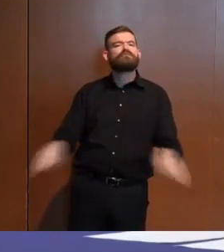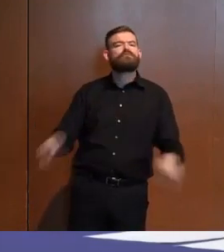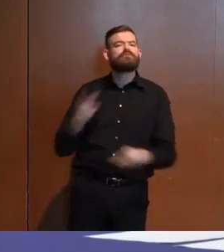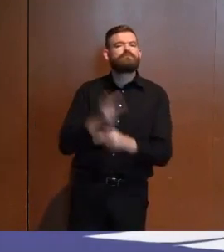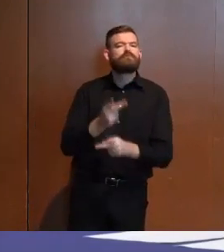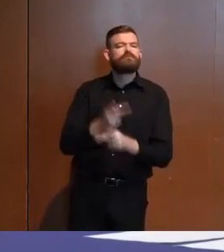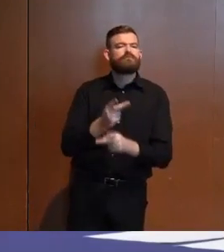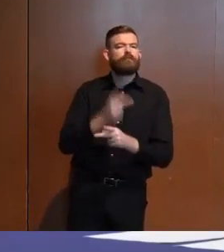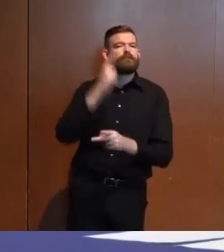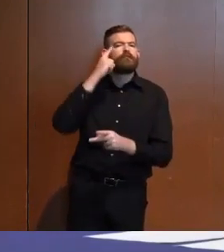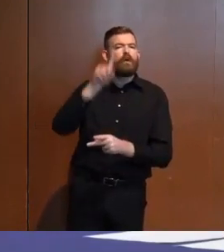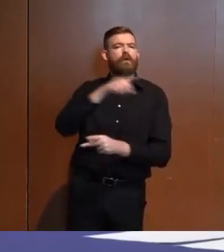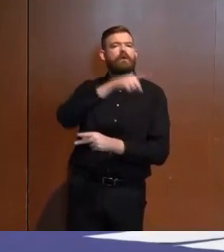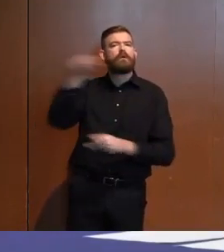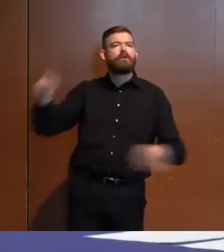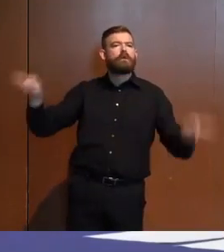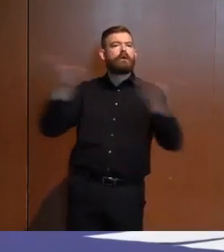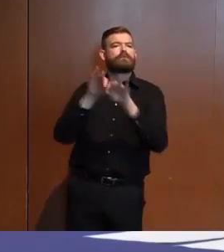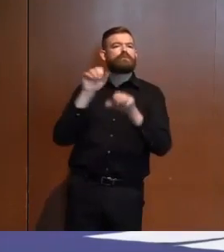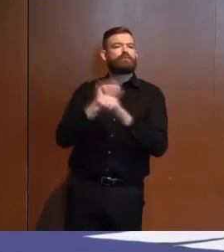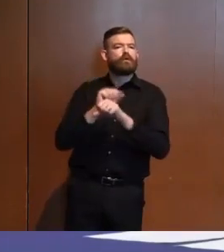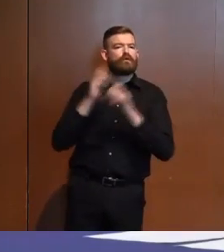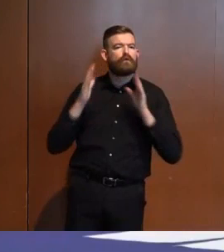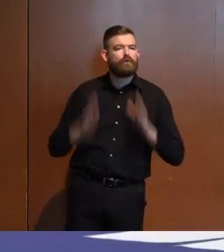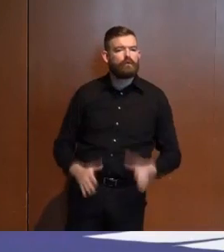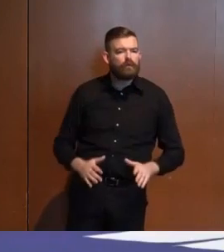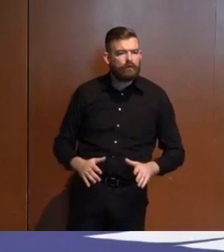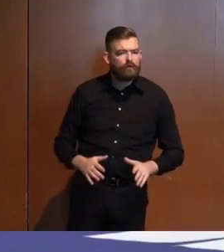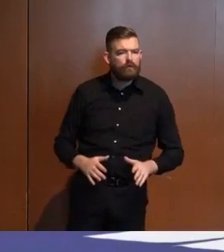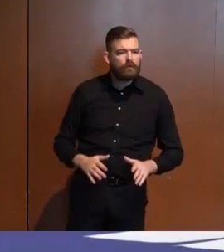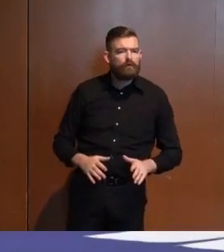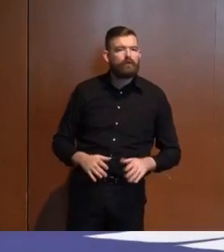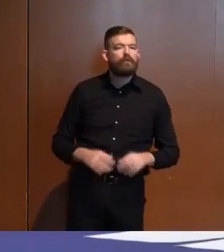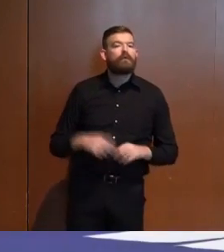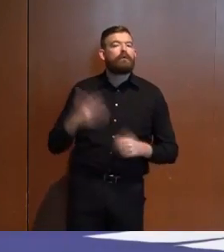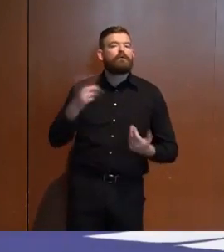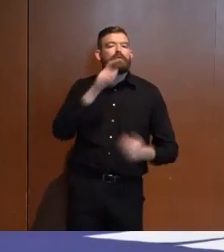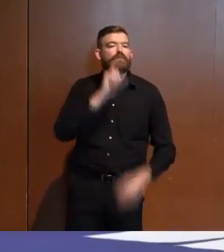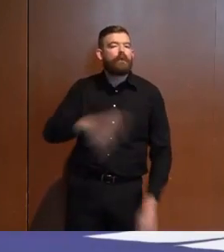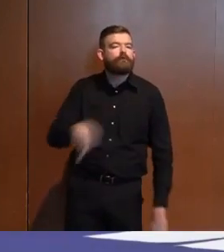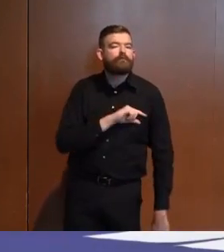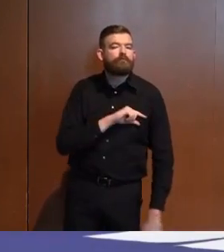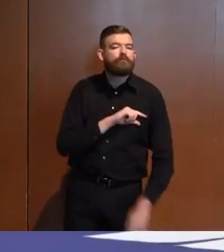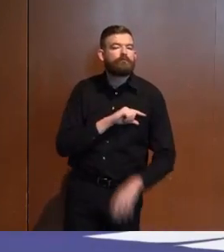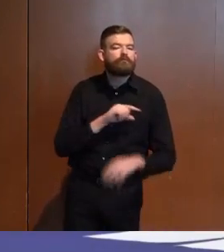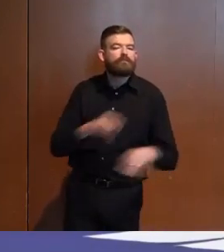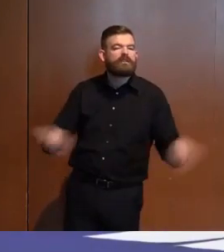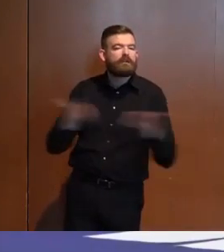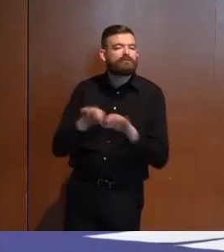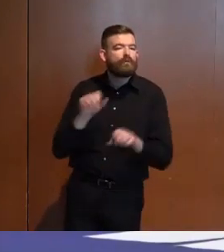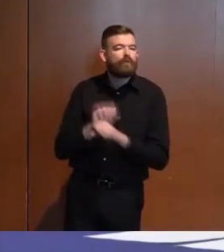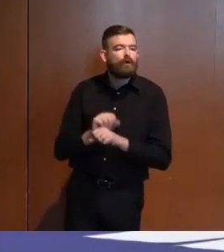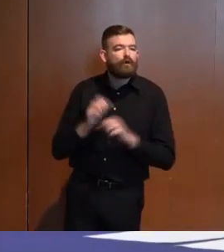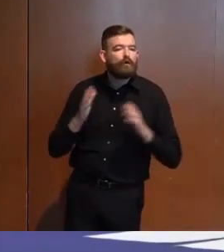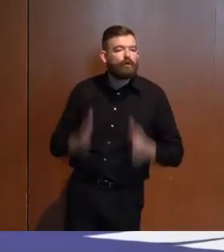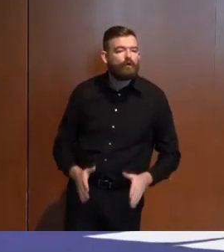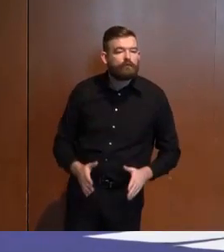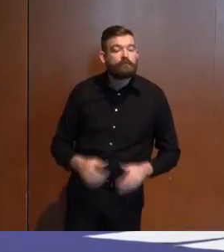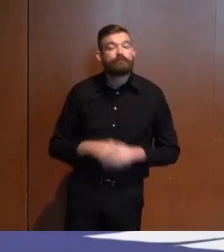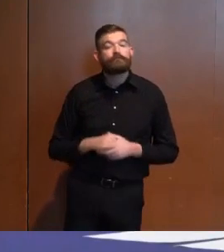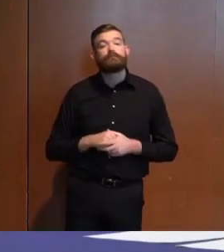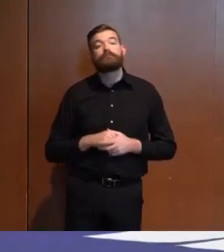daycares that would be able to stay open? Pat, real quick on the, it feels, Colonel, it feels that way, right? You're